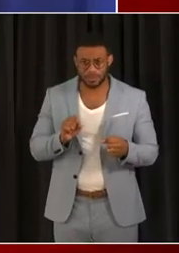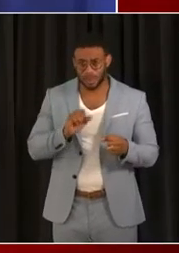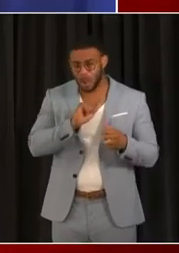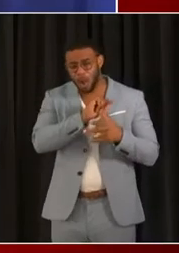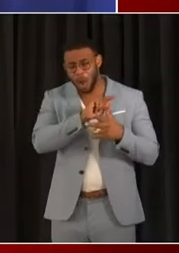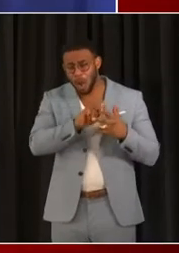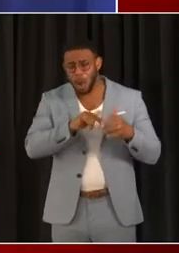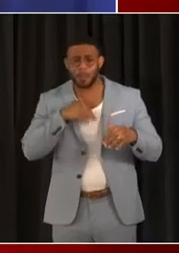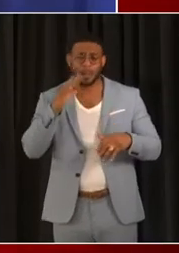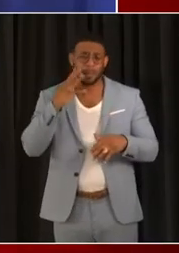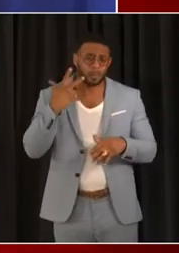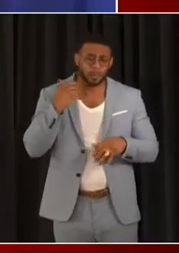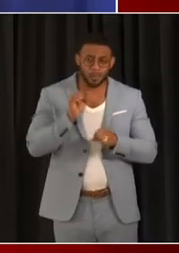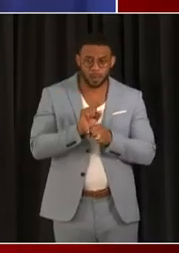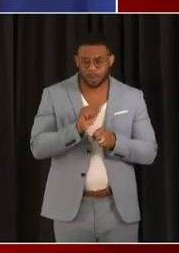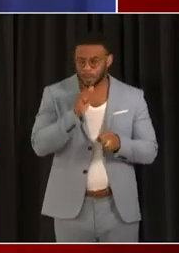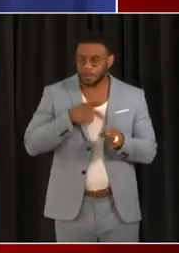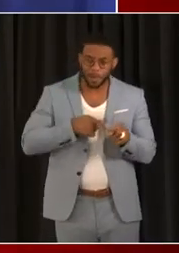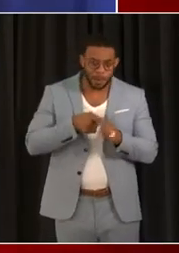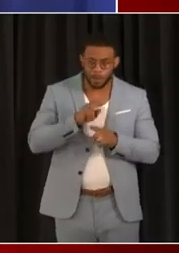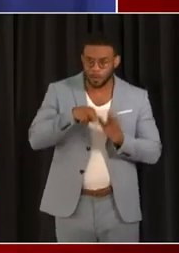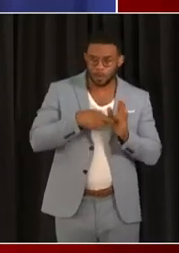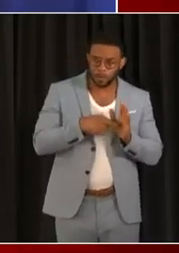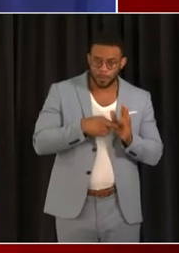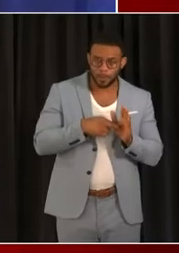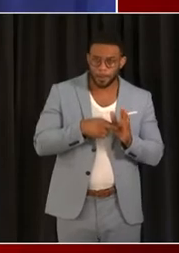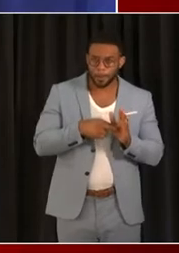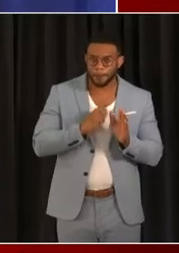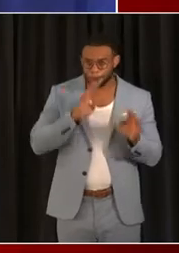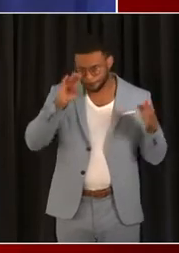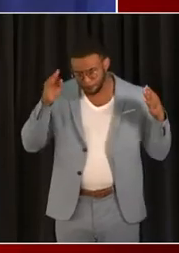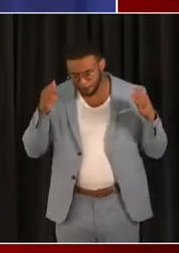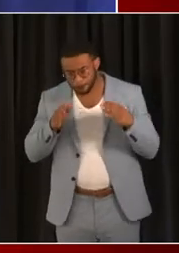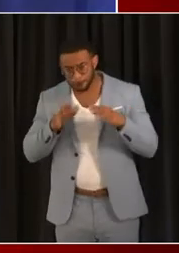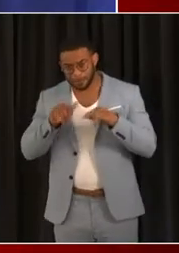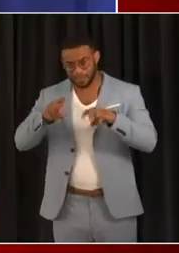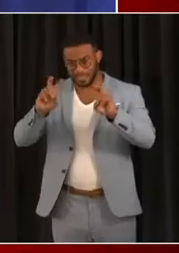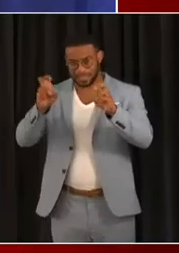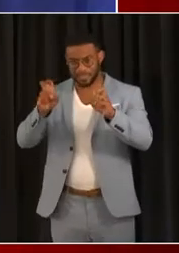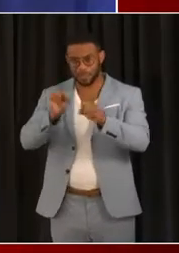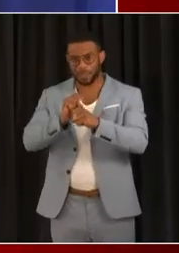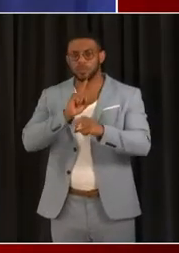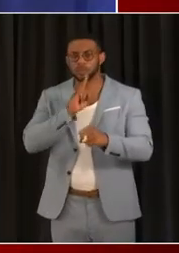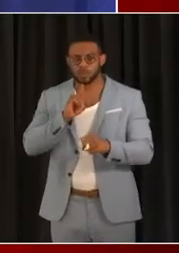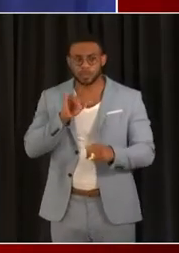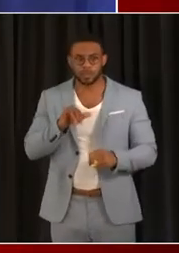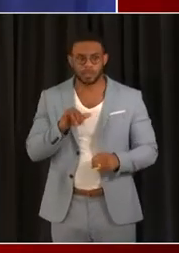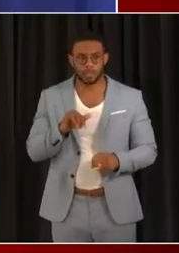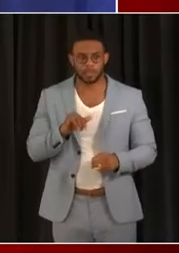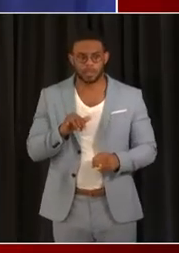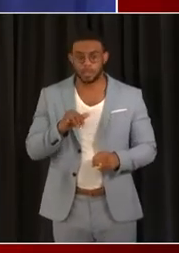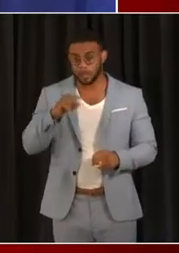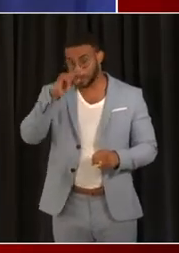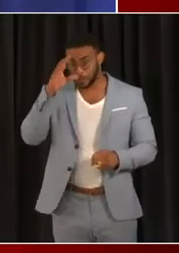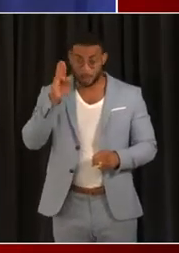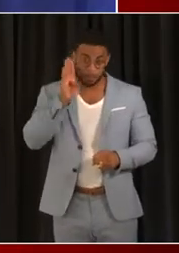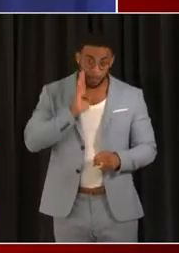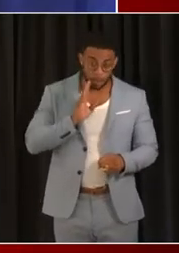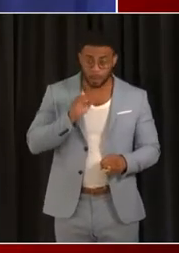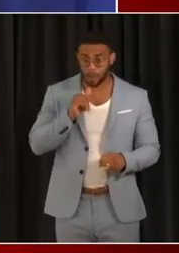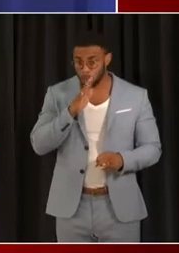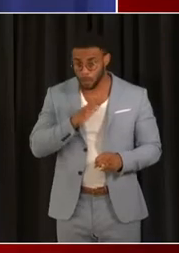in all of that work, while it was not my primary role, I have been focused on this issue of making certain that black